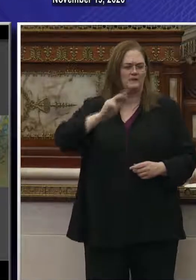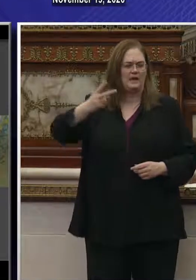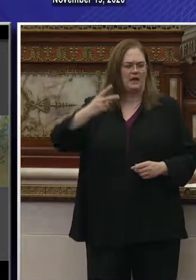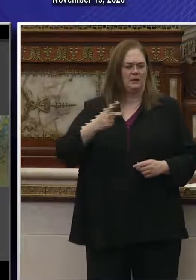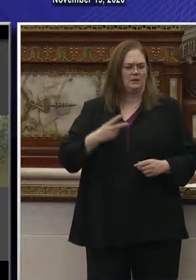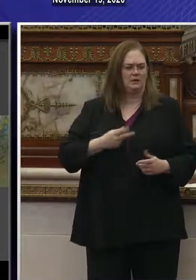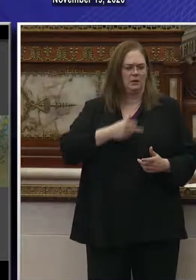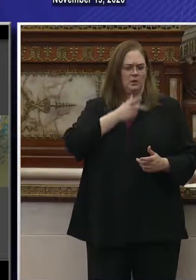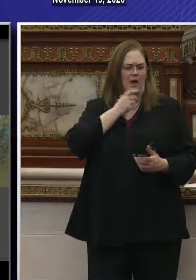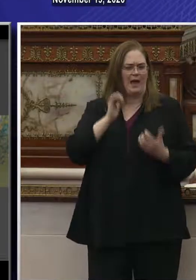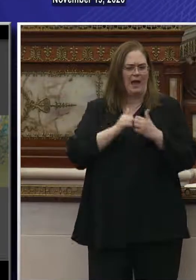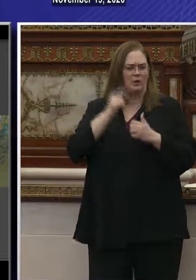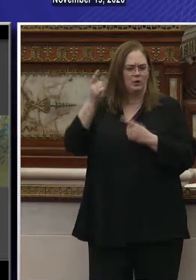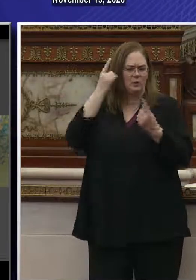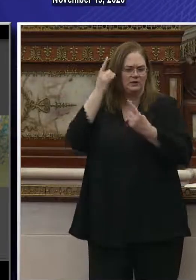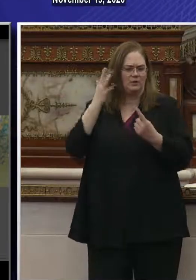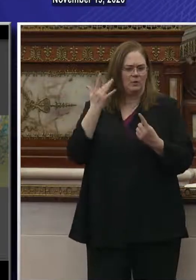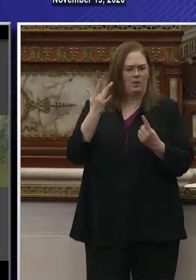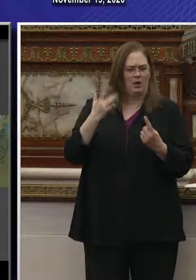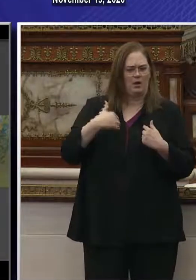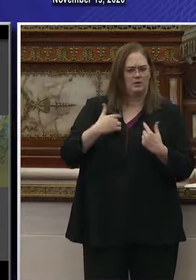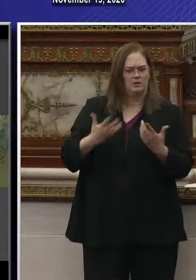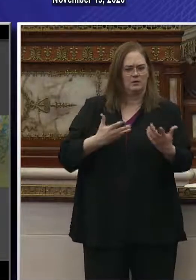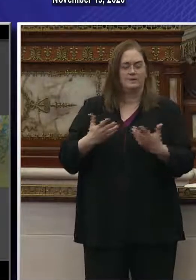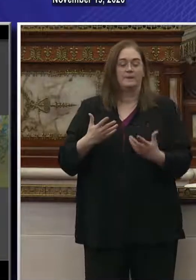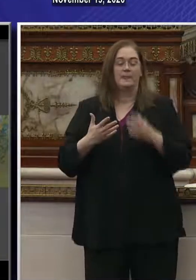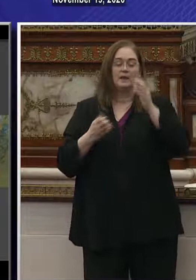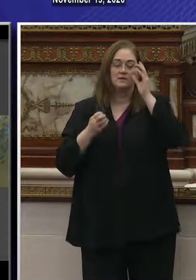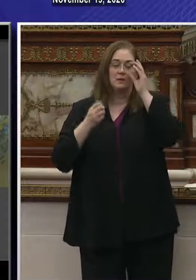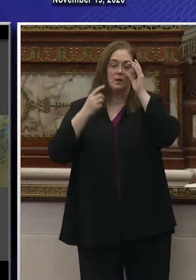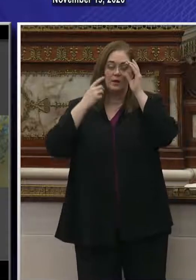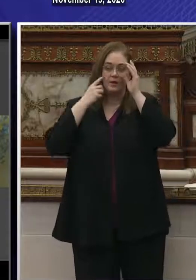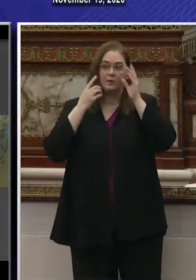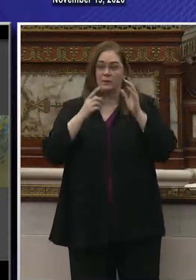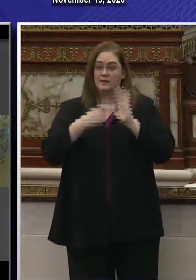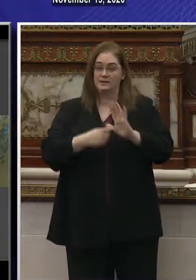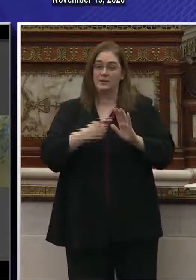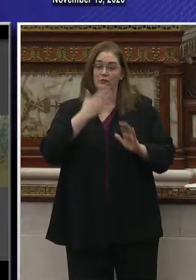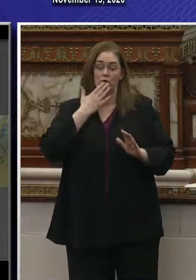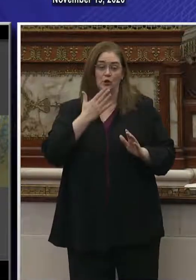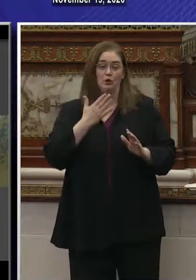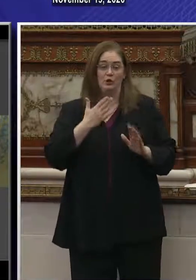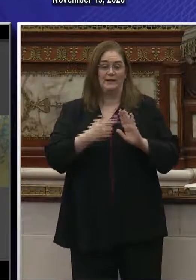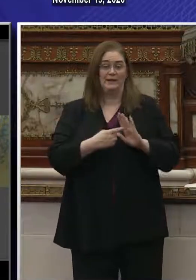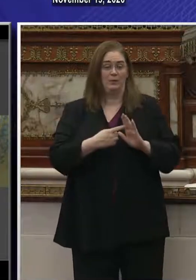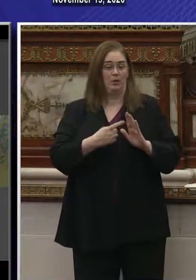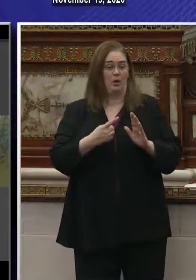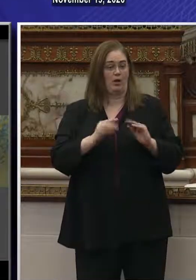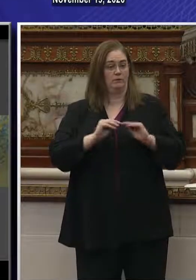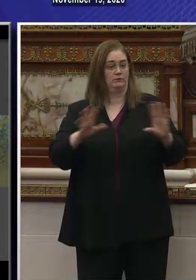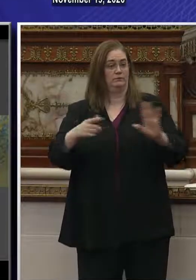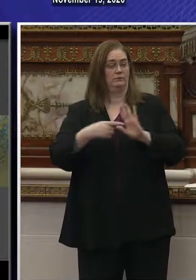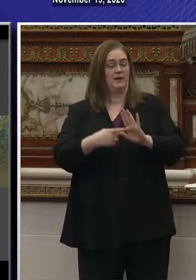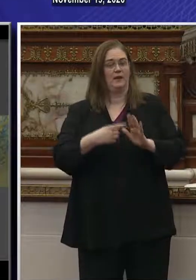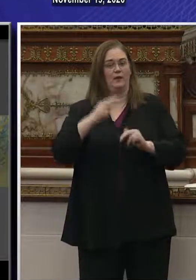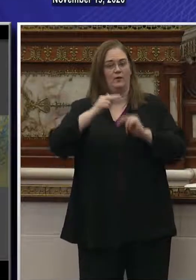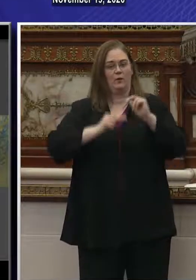are we thinking this through? And so I think we can set a really good example of transparency if